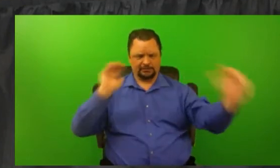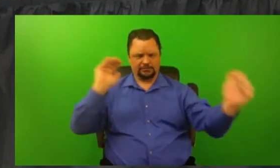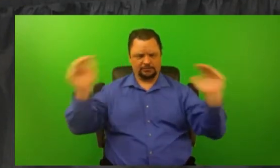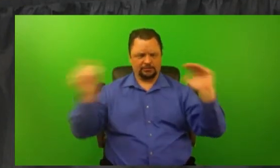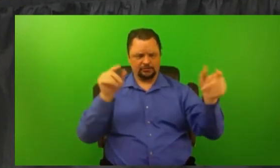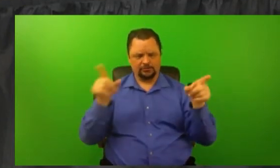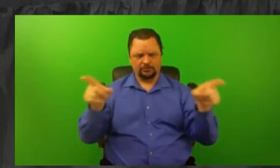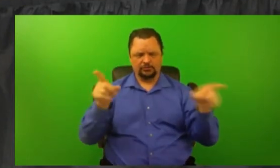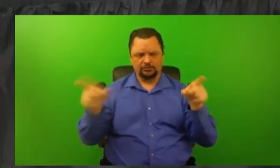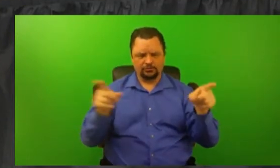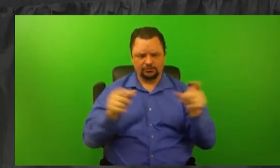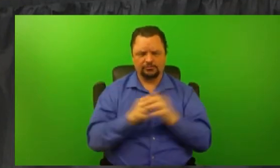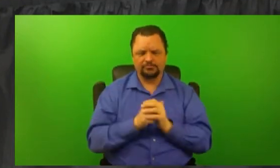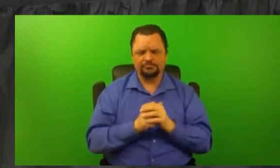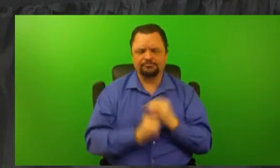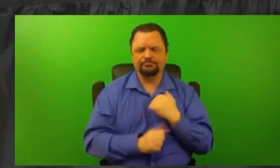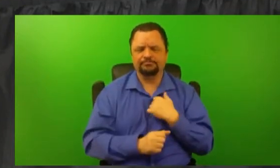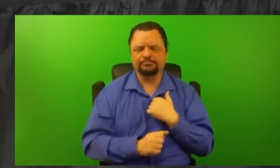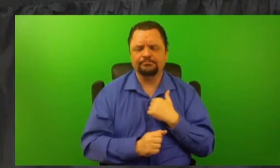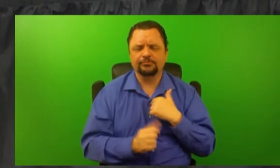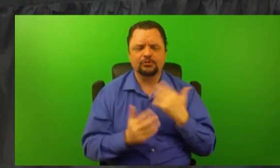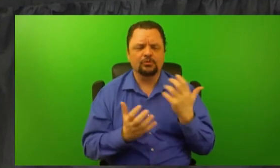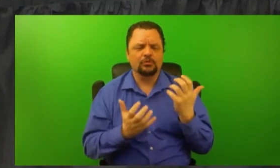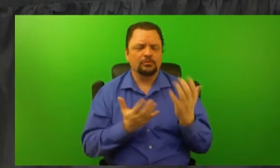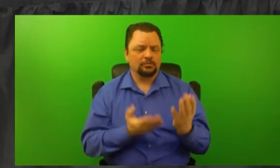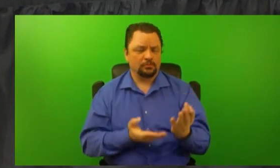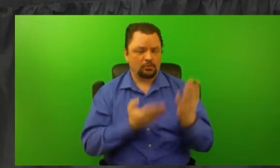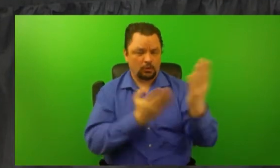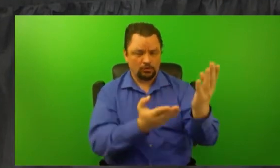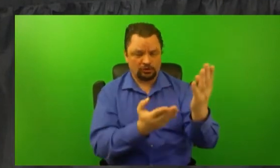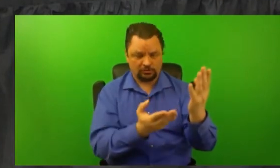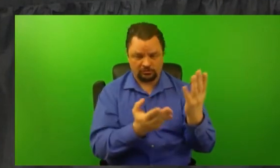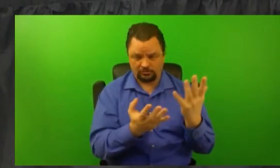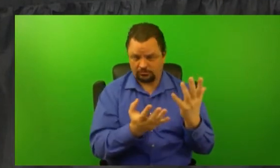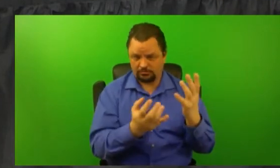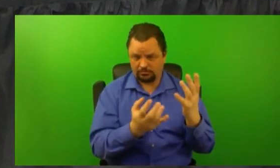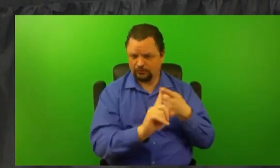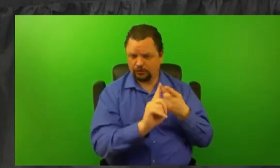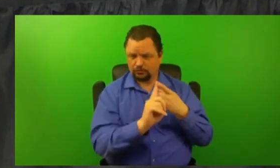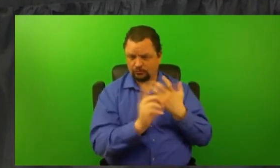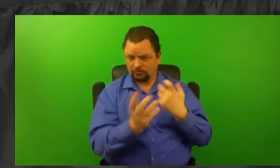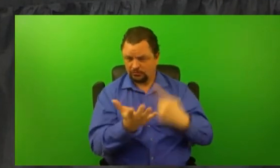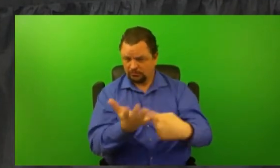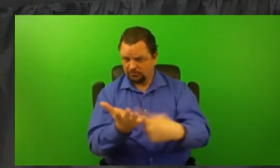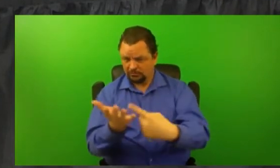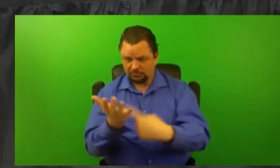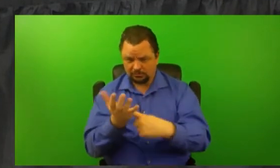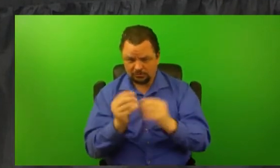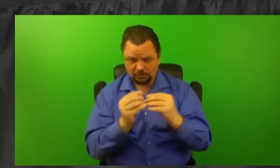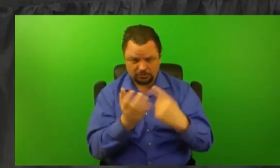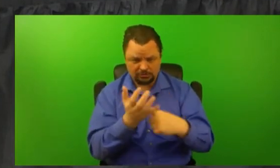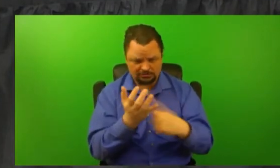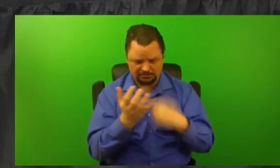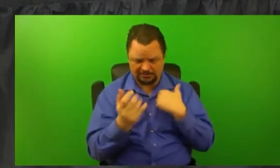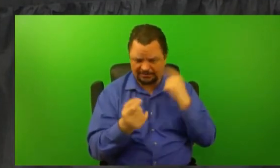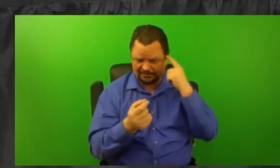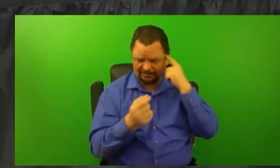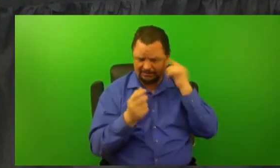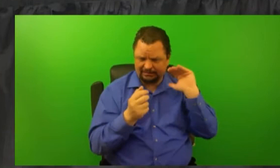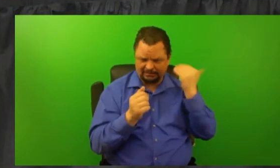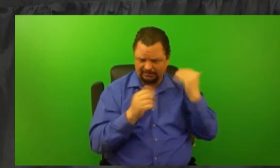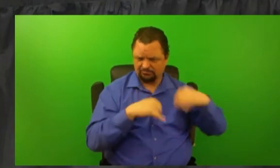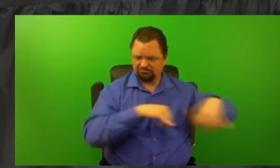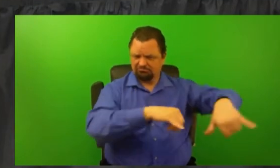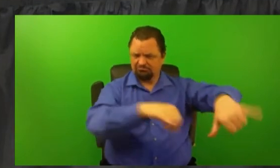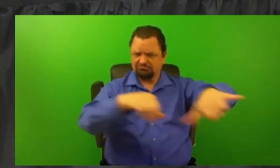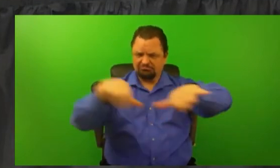further discussion here at the table, or does that seem like a reasonable compromise? If I heard right, I think that's what Badi